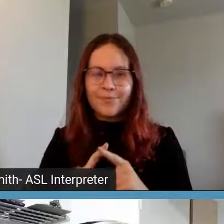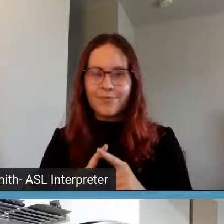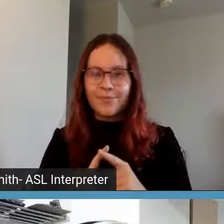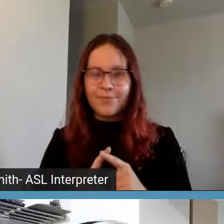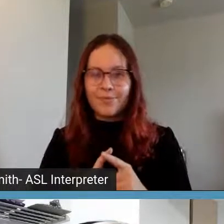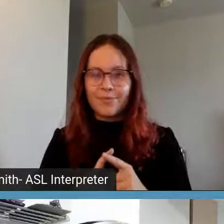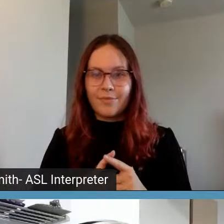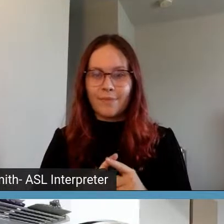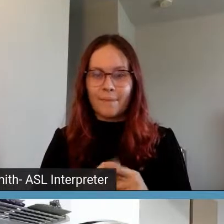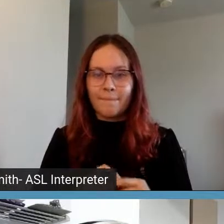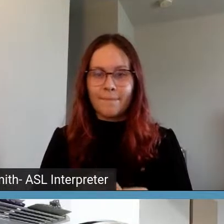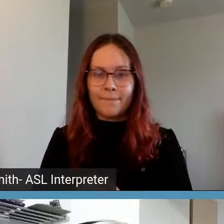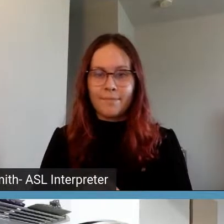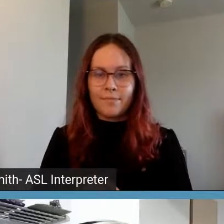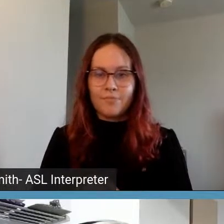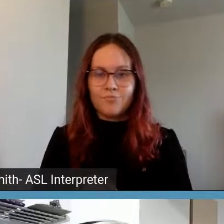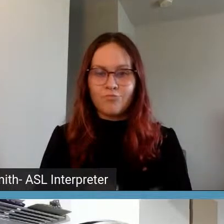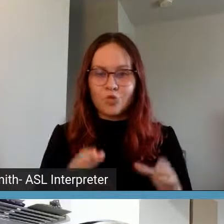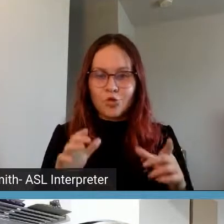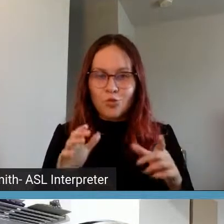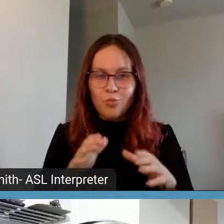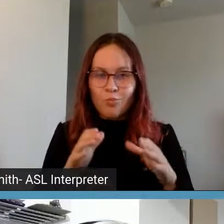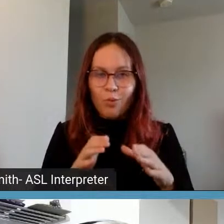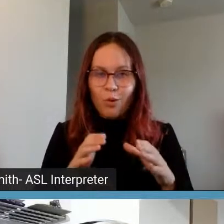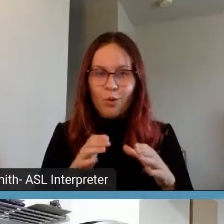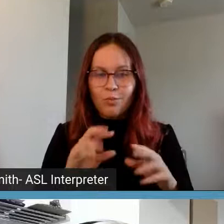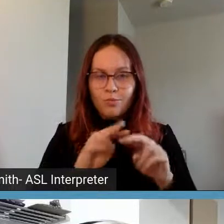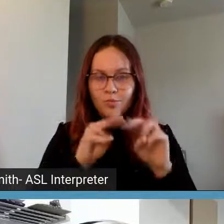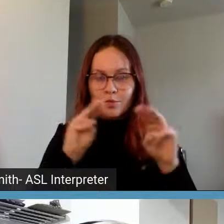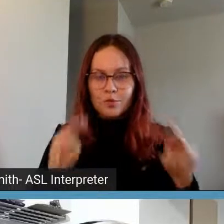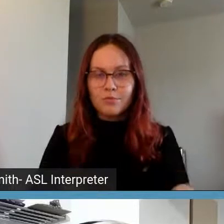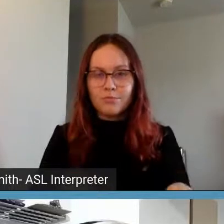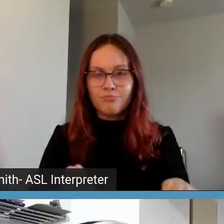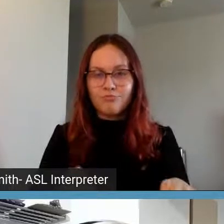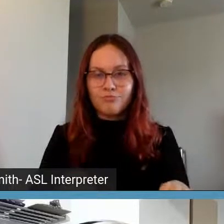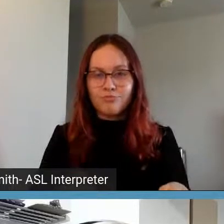And generally we're a smaller museum. I think we're